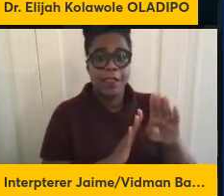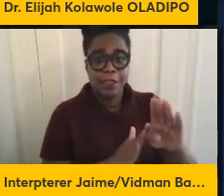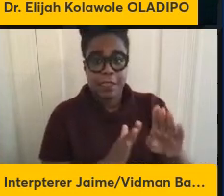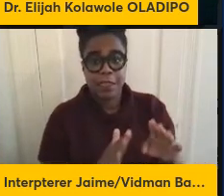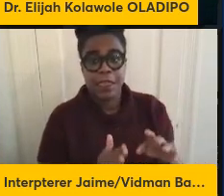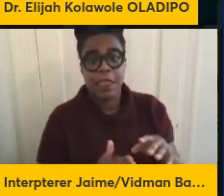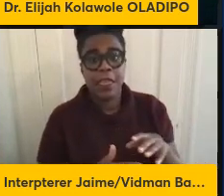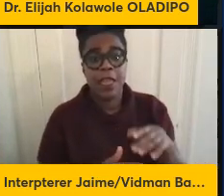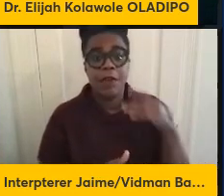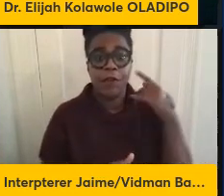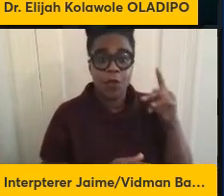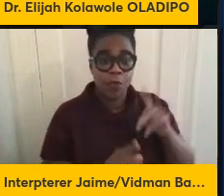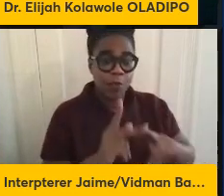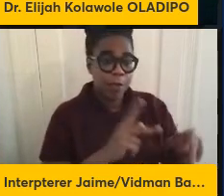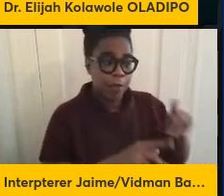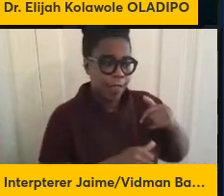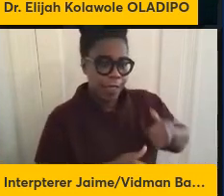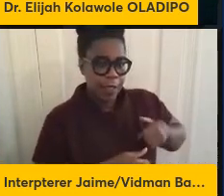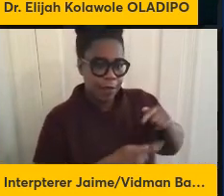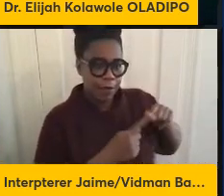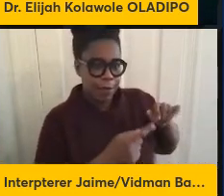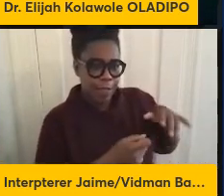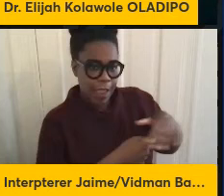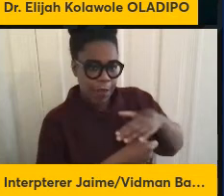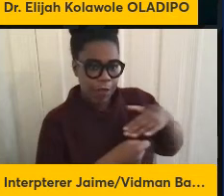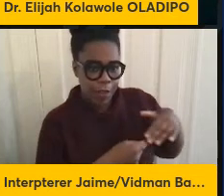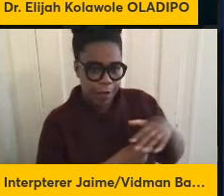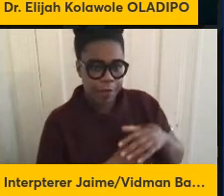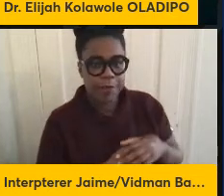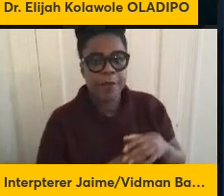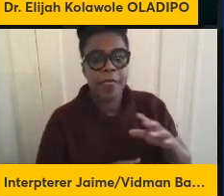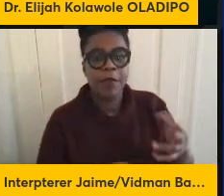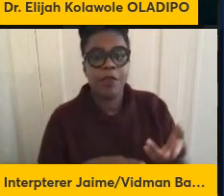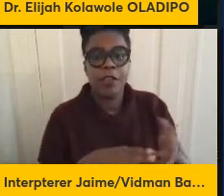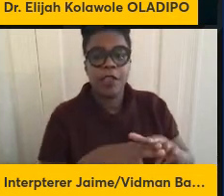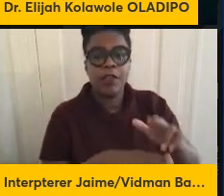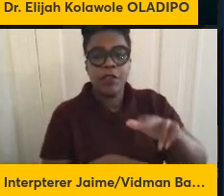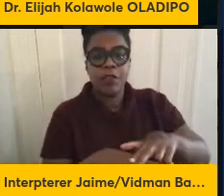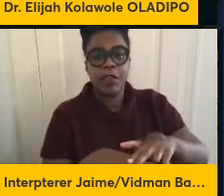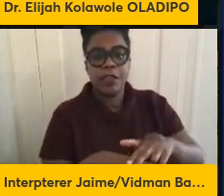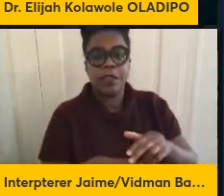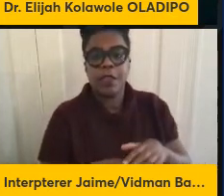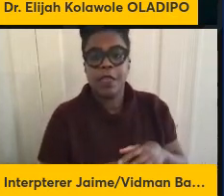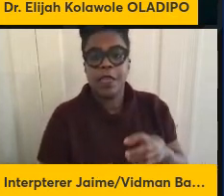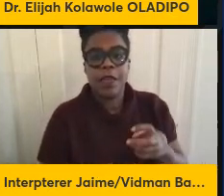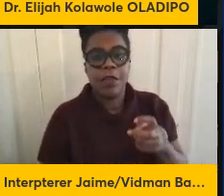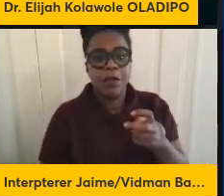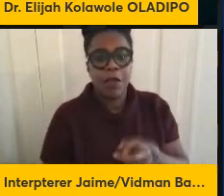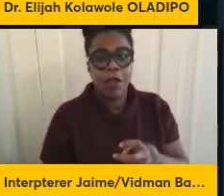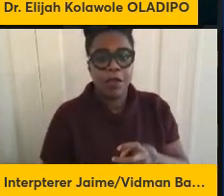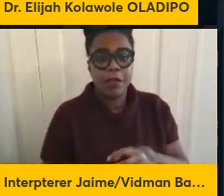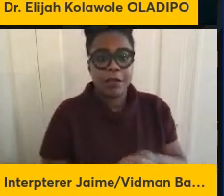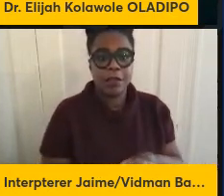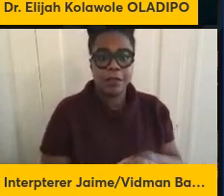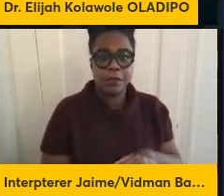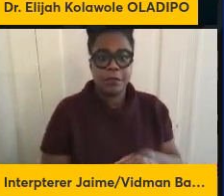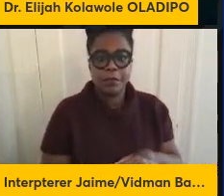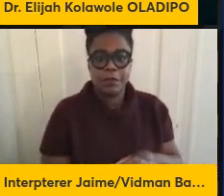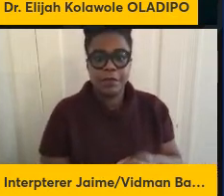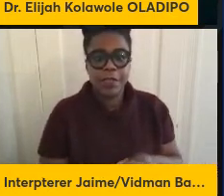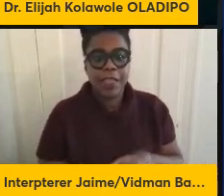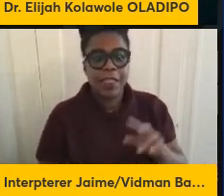is immunogenicity, and for the immunogenicity to be increased, we have to add an adjuvant to it. So the